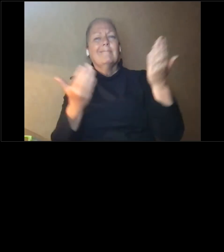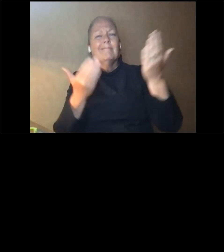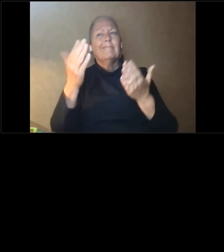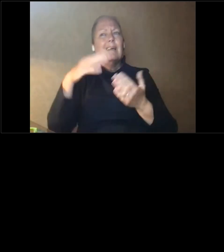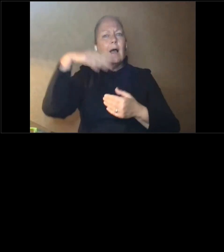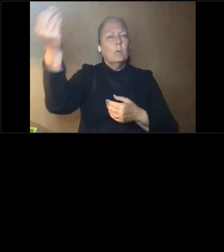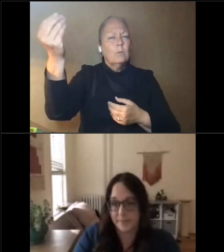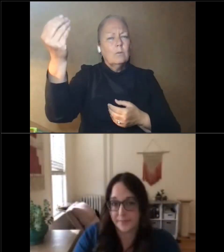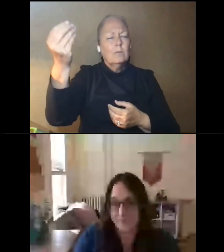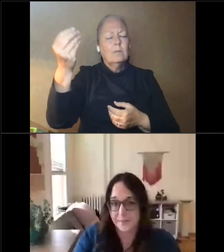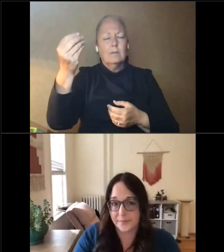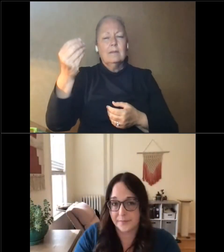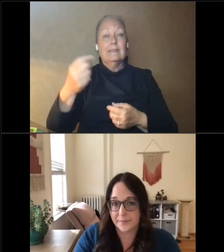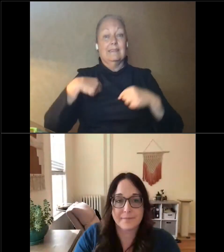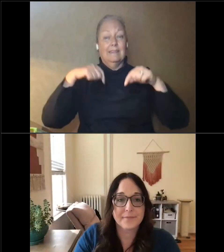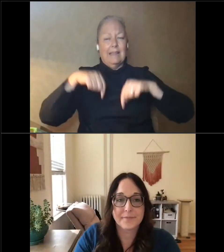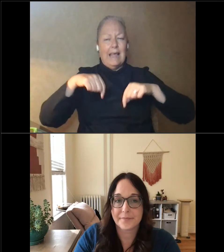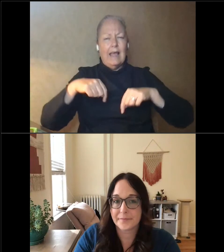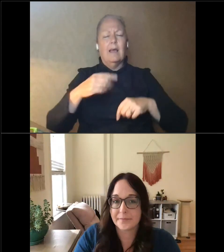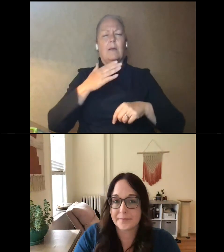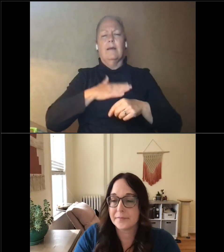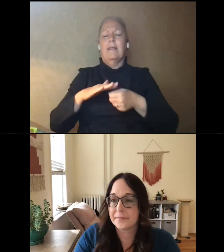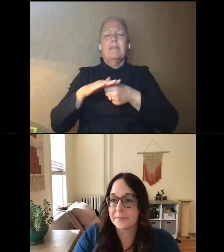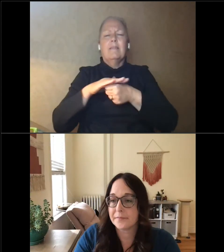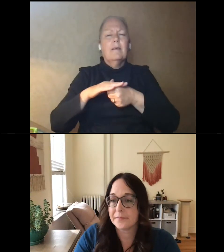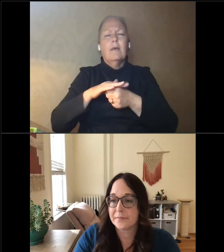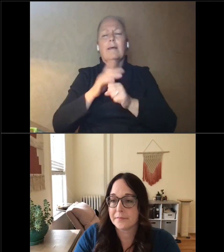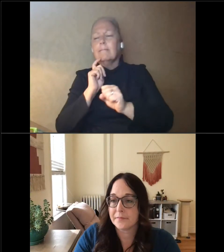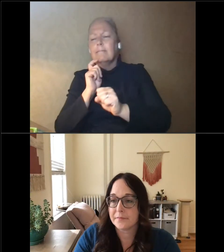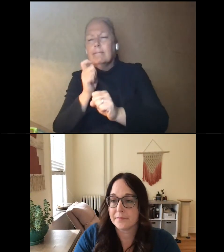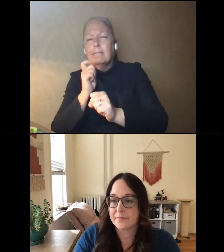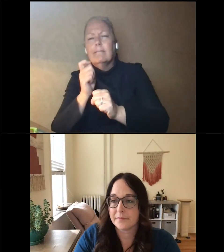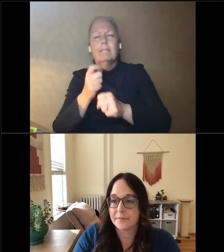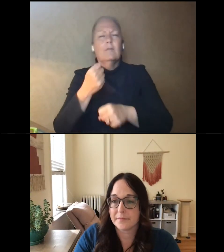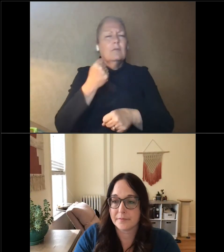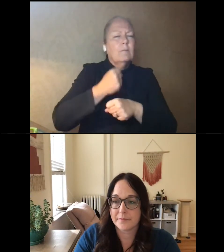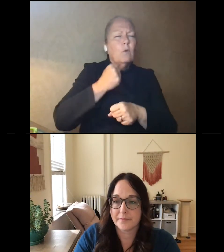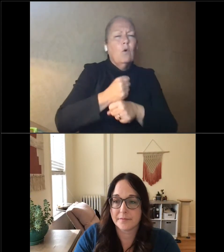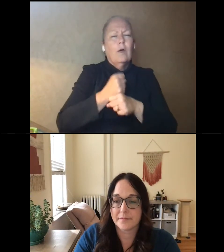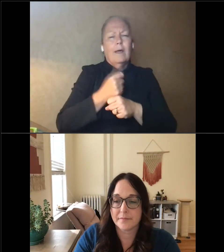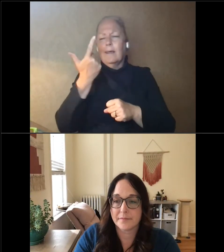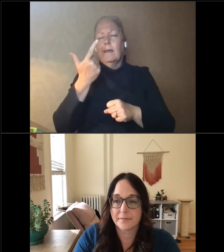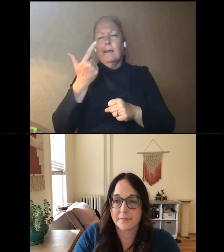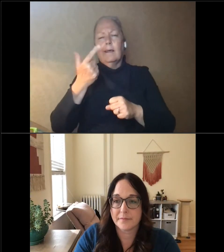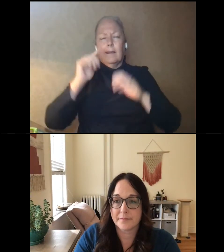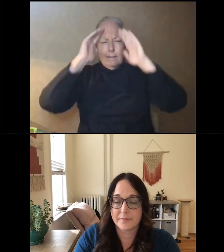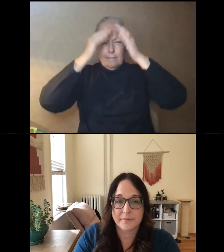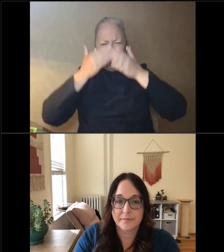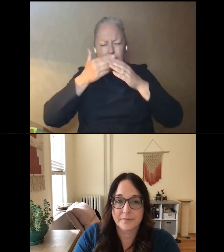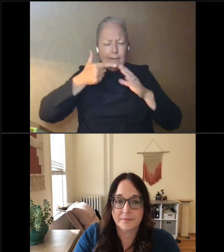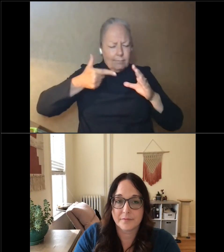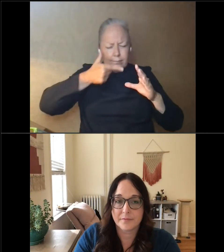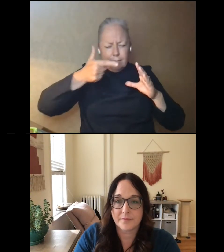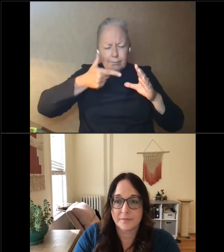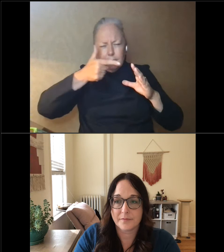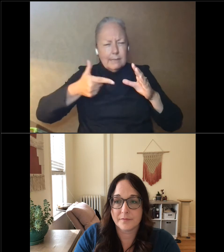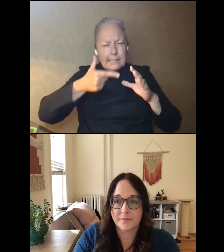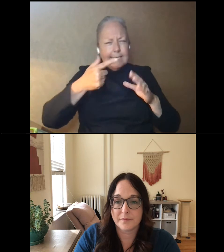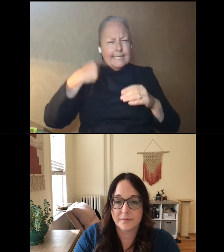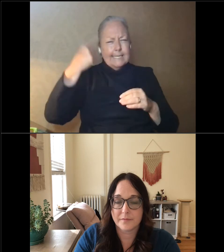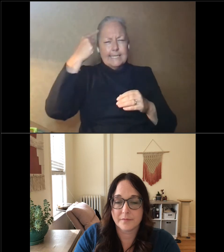local metal workshops, repair shops, etc., to see what kind of devices can be produced